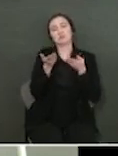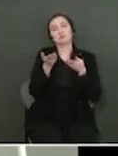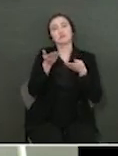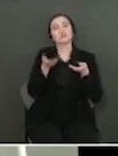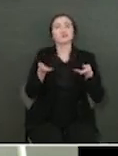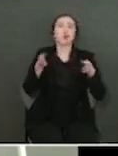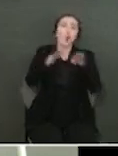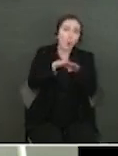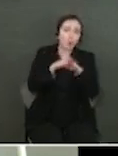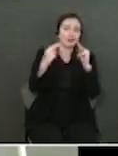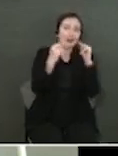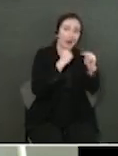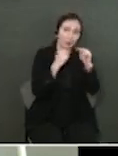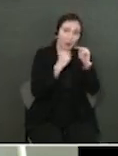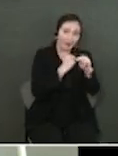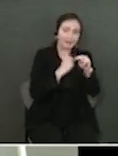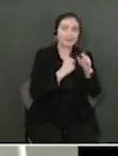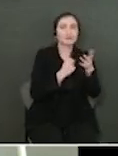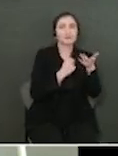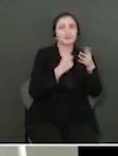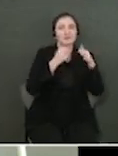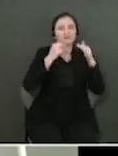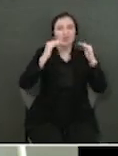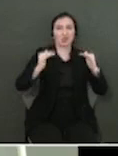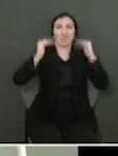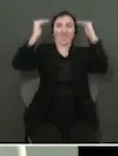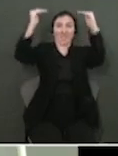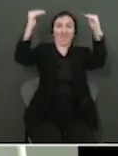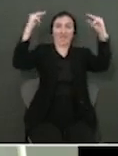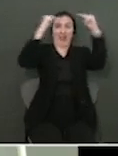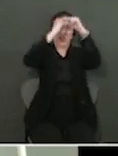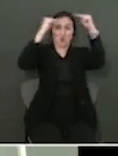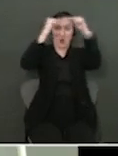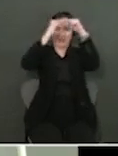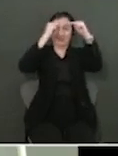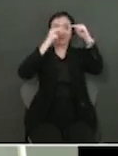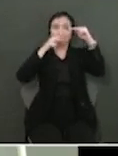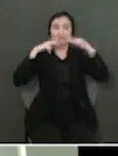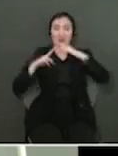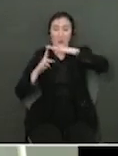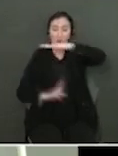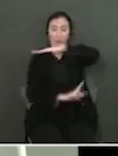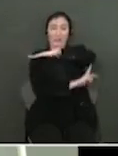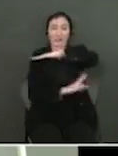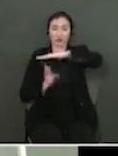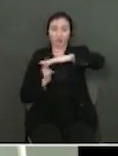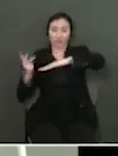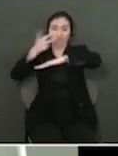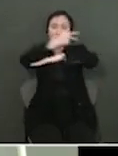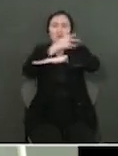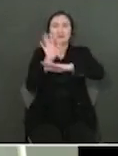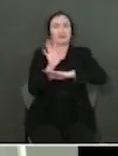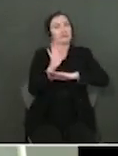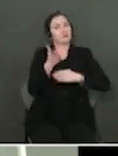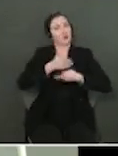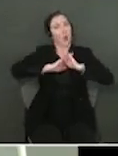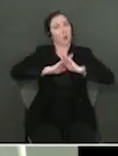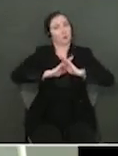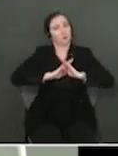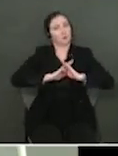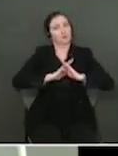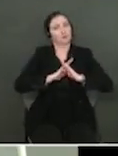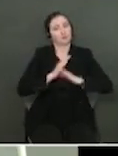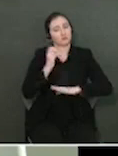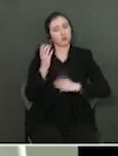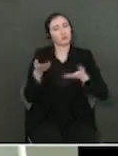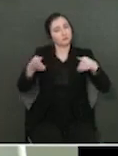highways, and the flyovers. Our goal in doing that is to shut those highways down